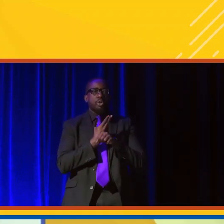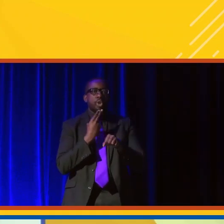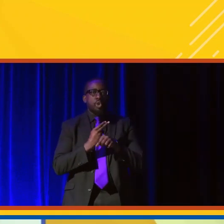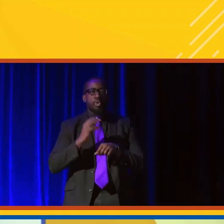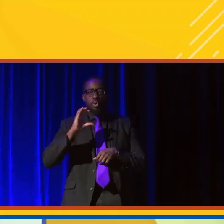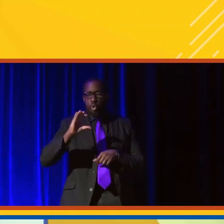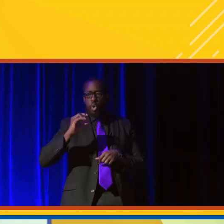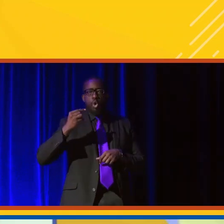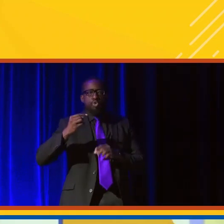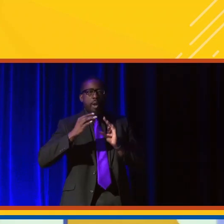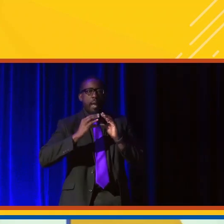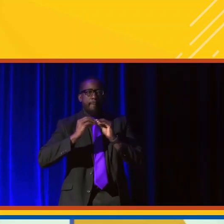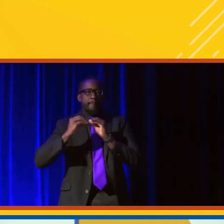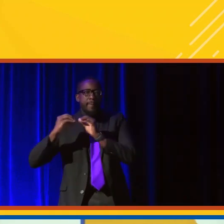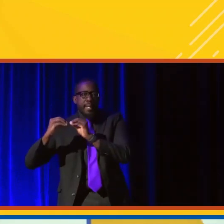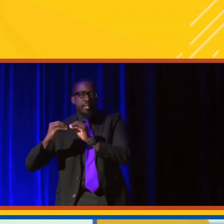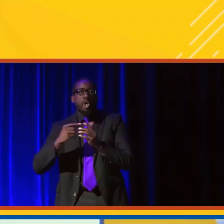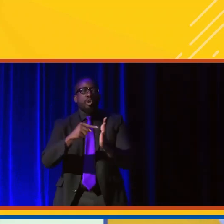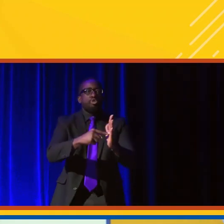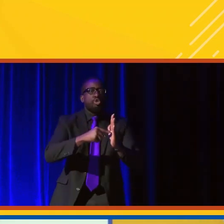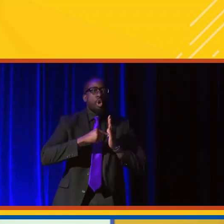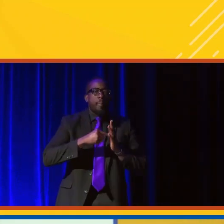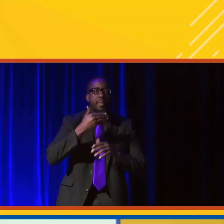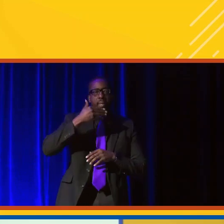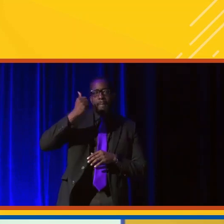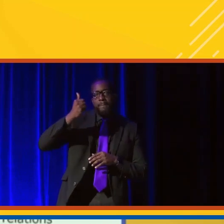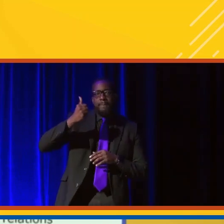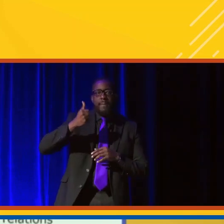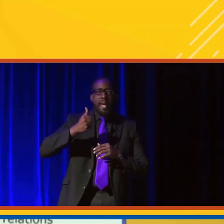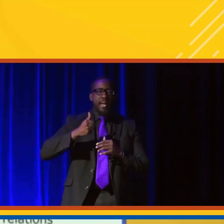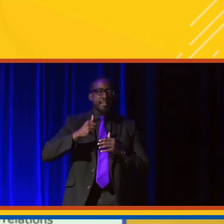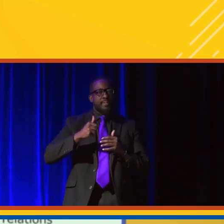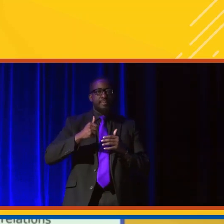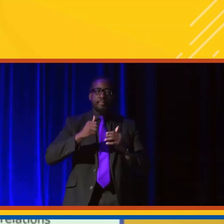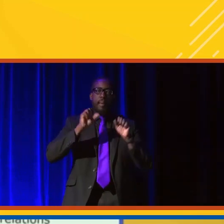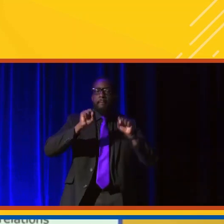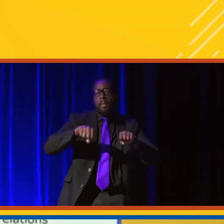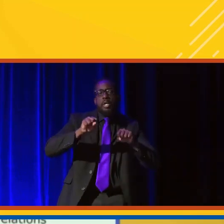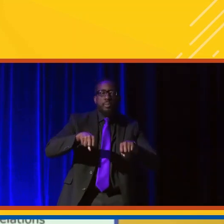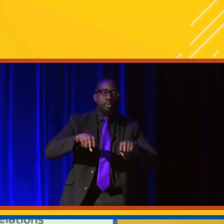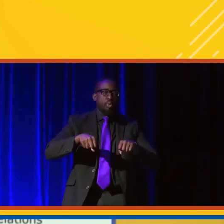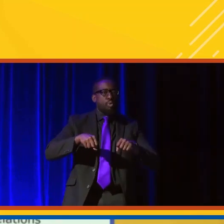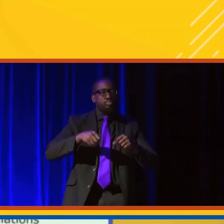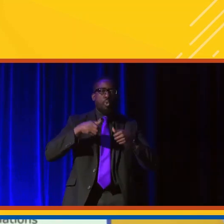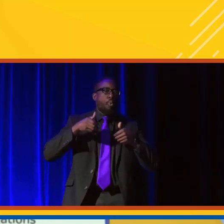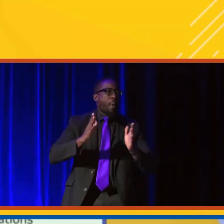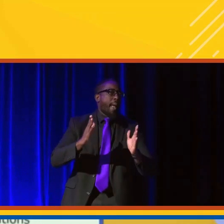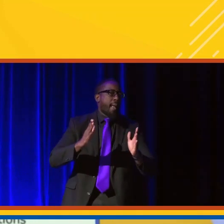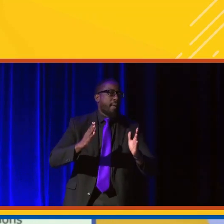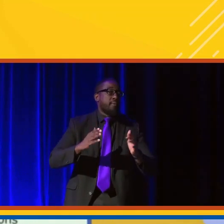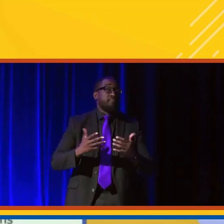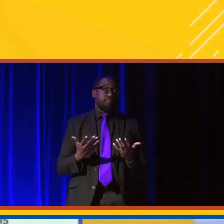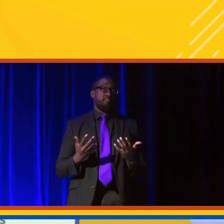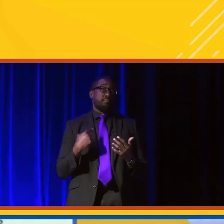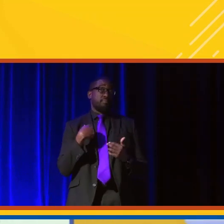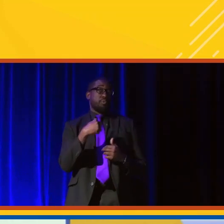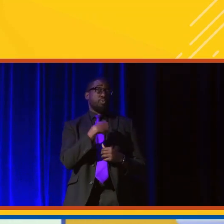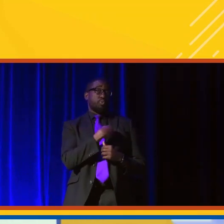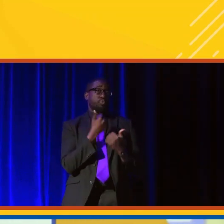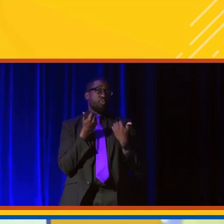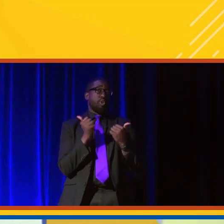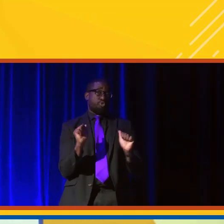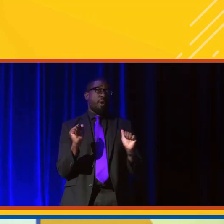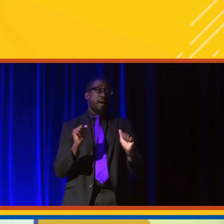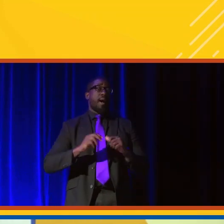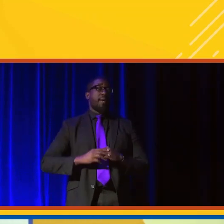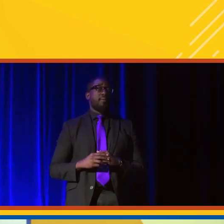possible representation in the world would be. We also attempted to do that. It's a very challenging